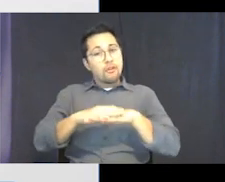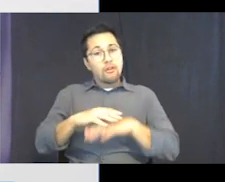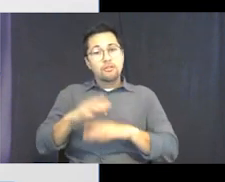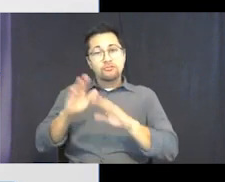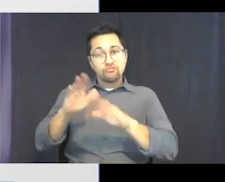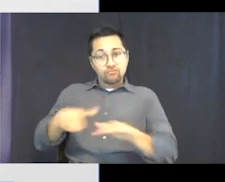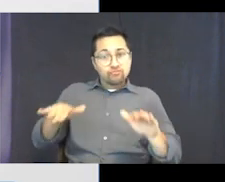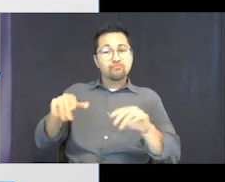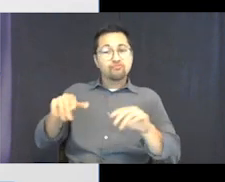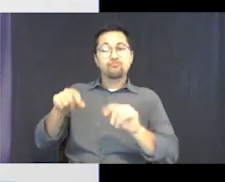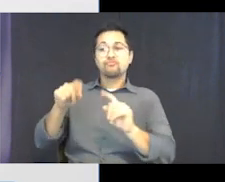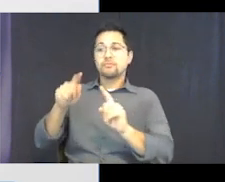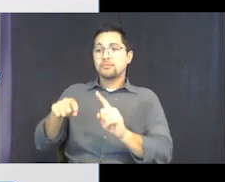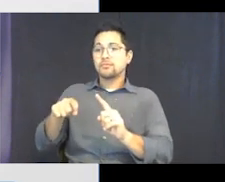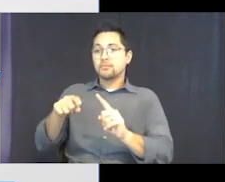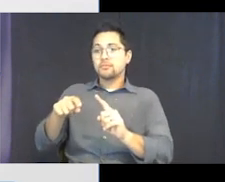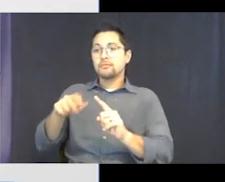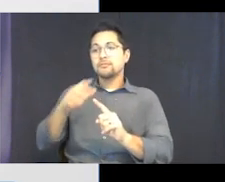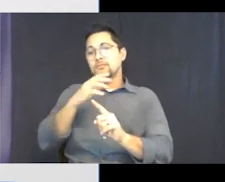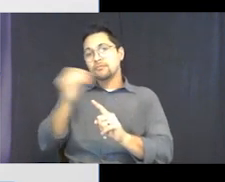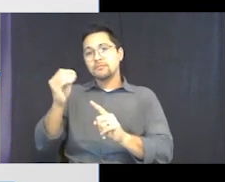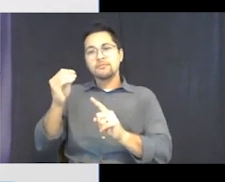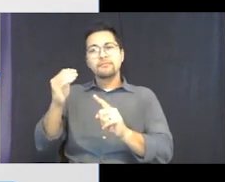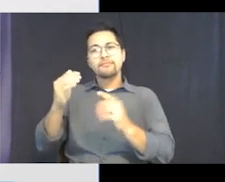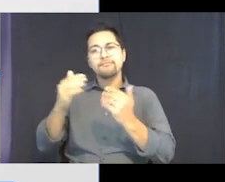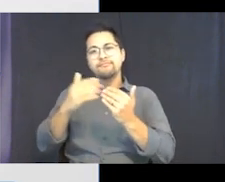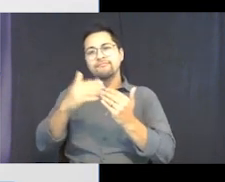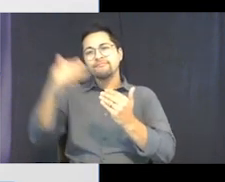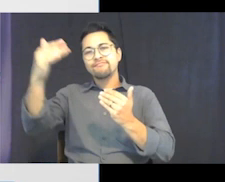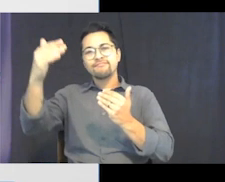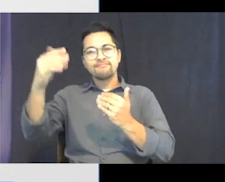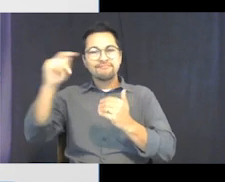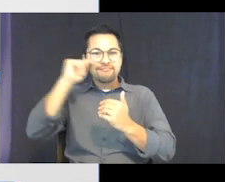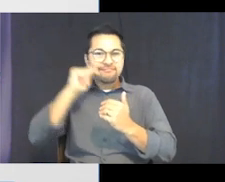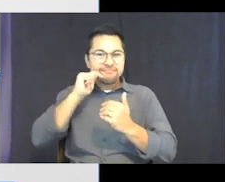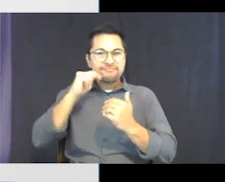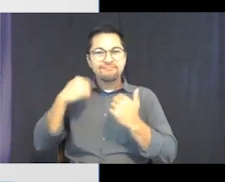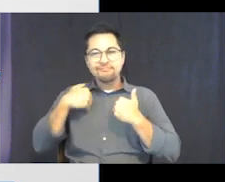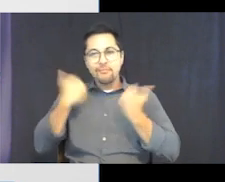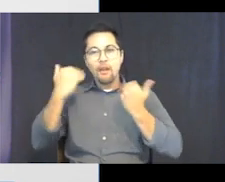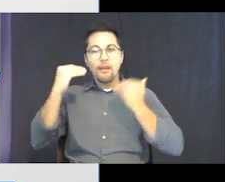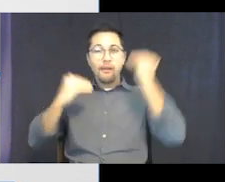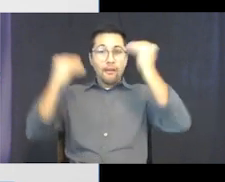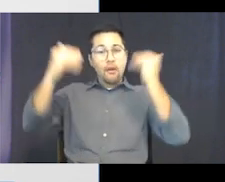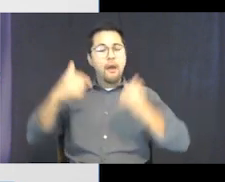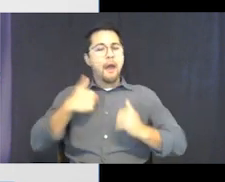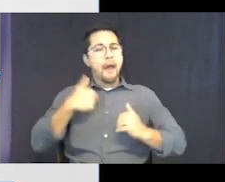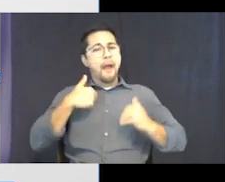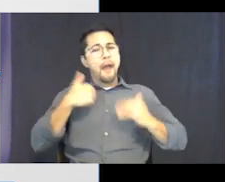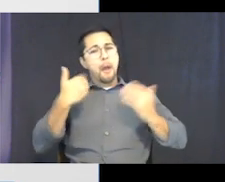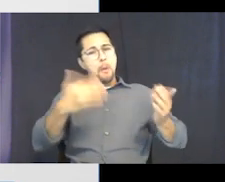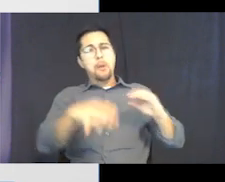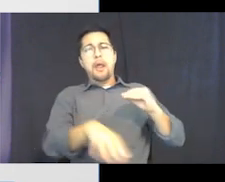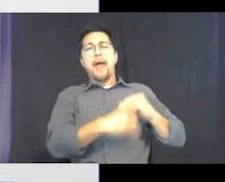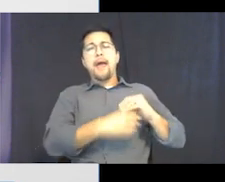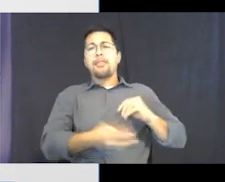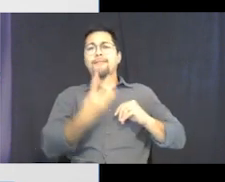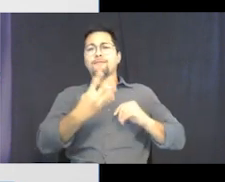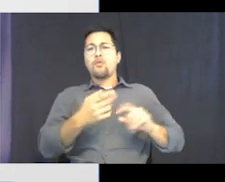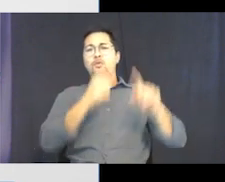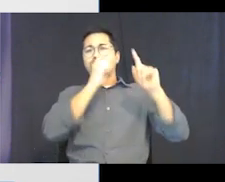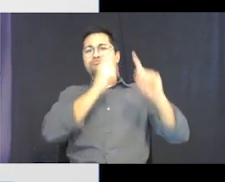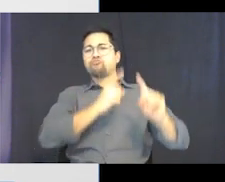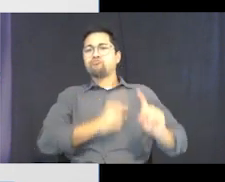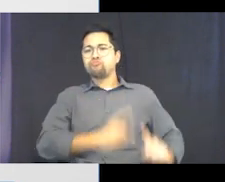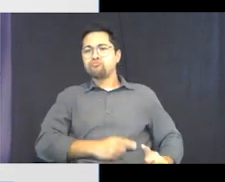on children and later or adolescents and young adults, I went ahead and included the 4 bullet points. So